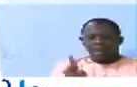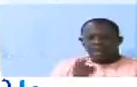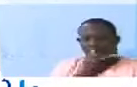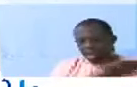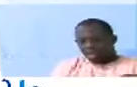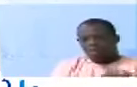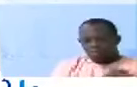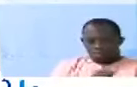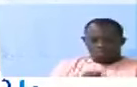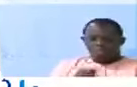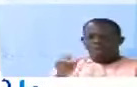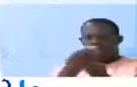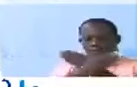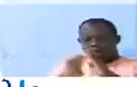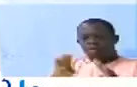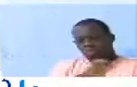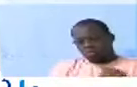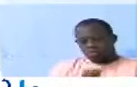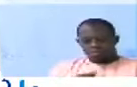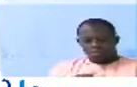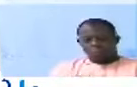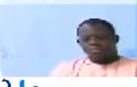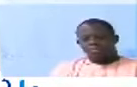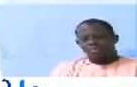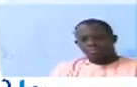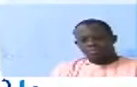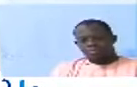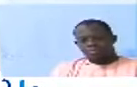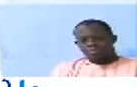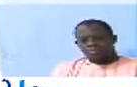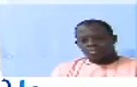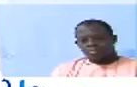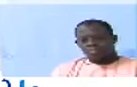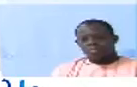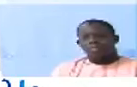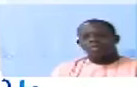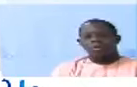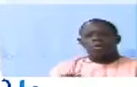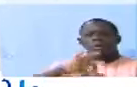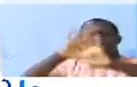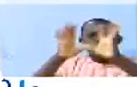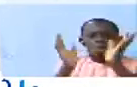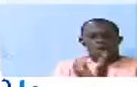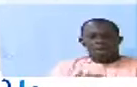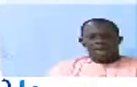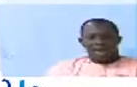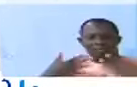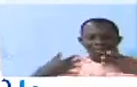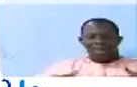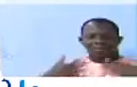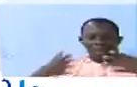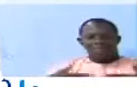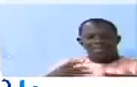be kontare njanjanta momu sa iketa ike yawali. We were all happy, and so